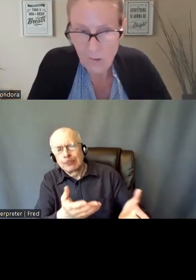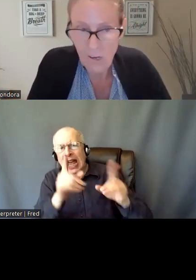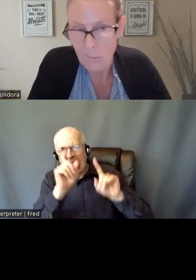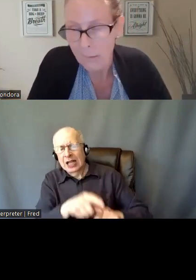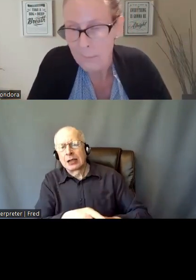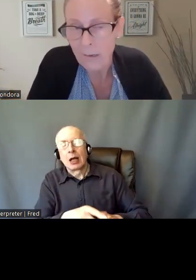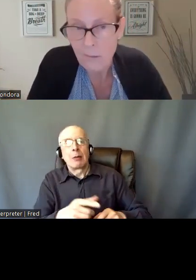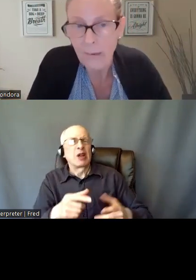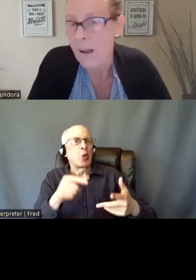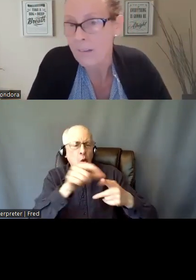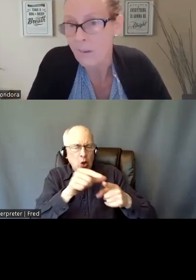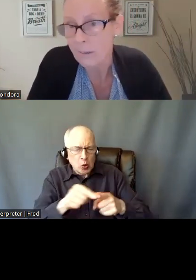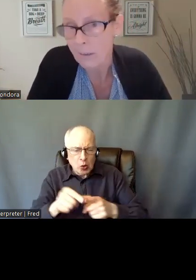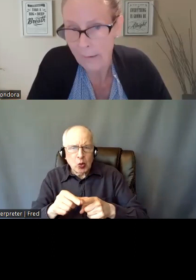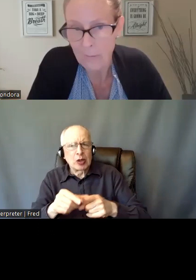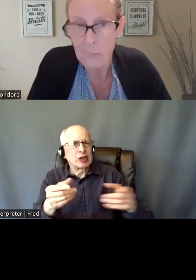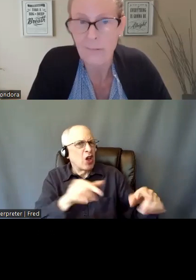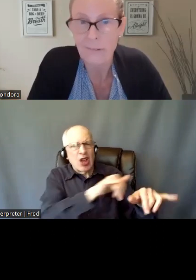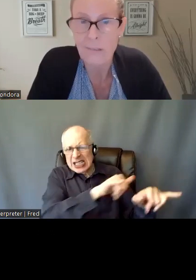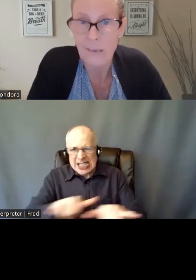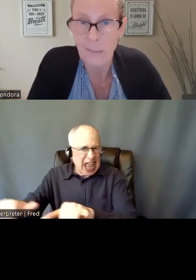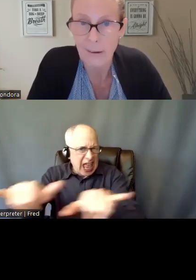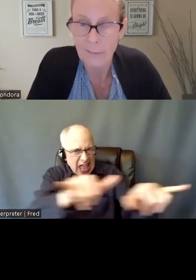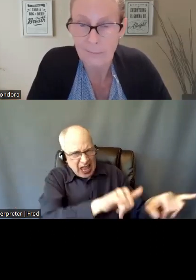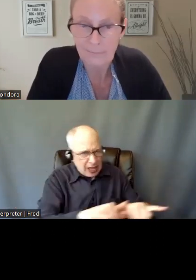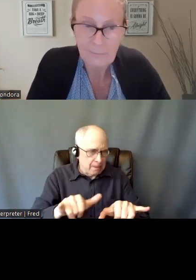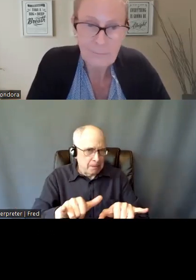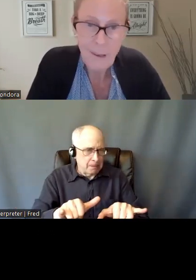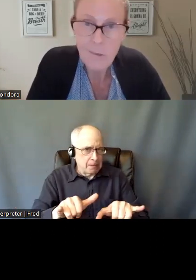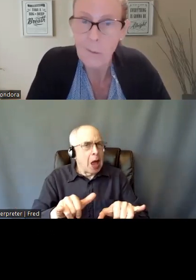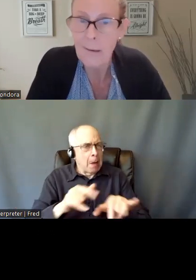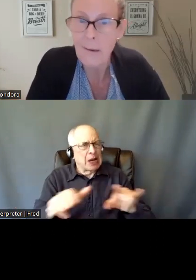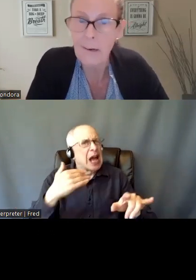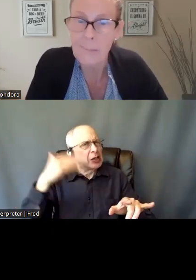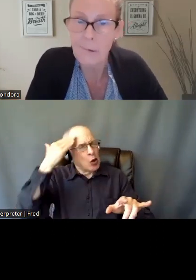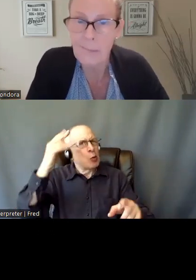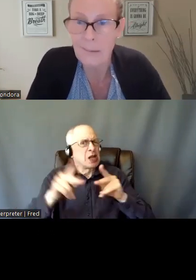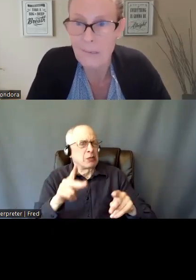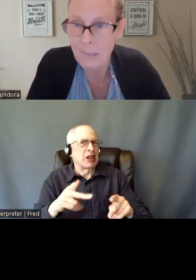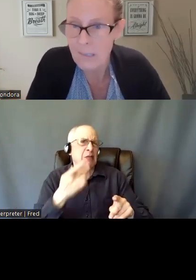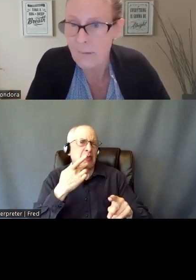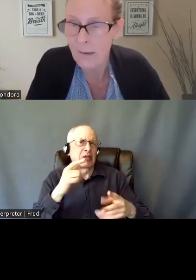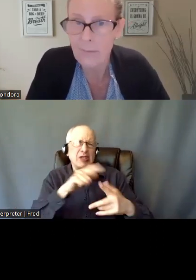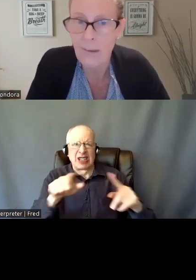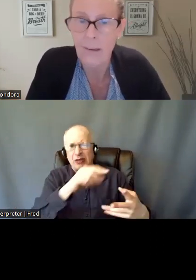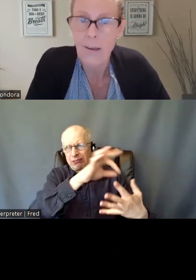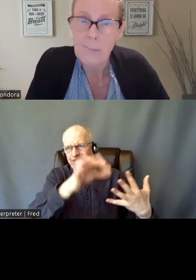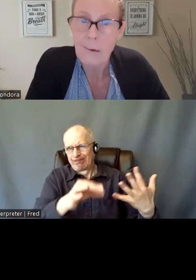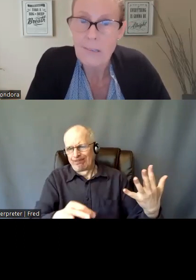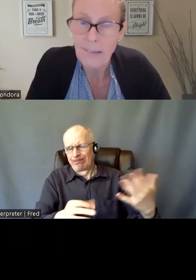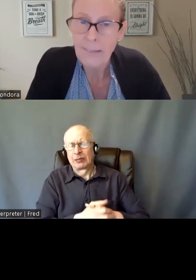terms interchangeably, but I do acknowledge that there are a lot of different preferences out there. So great, we are up to about 65%.